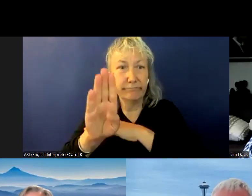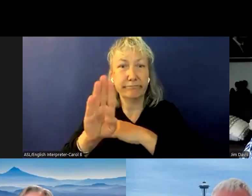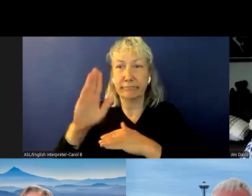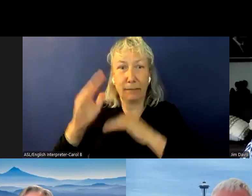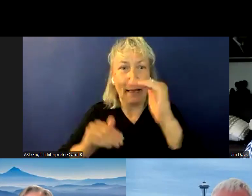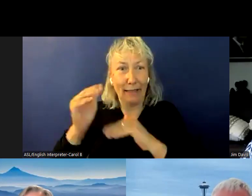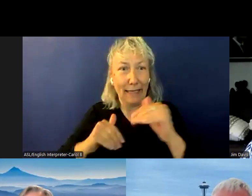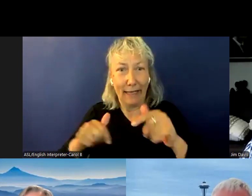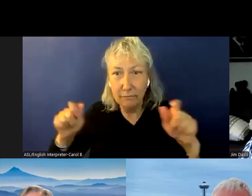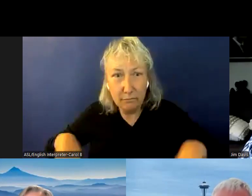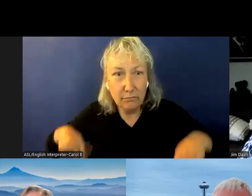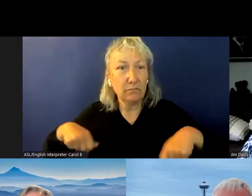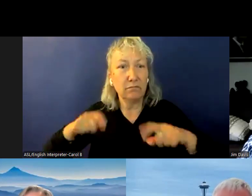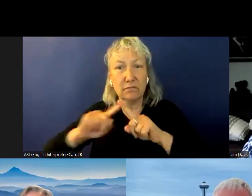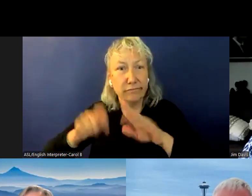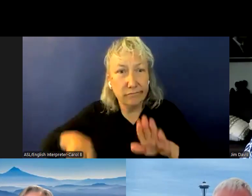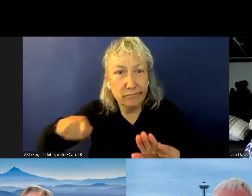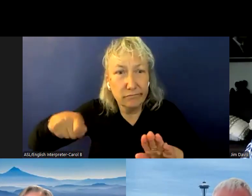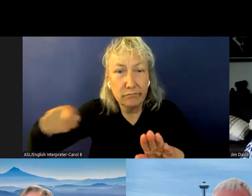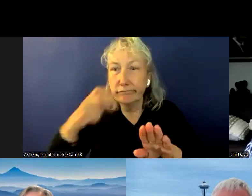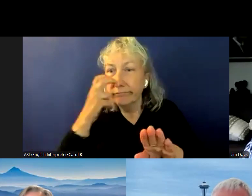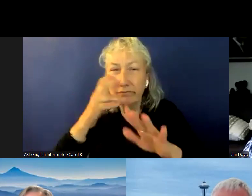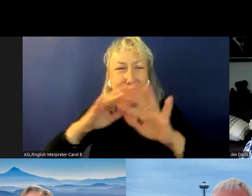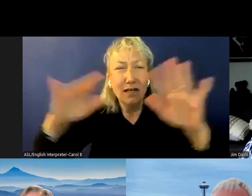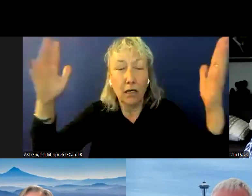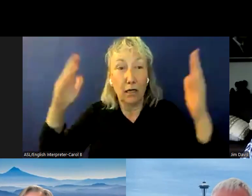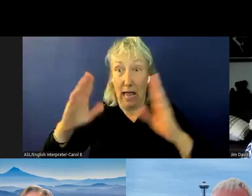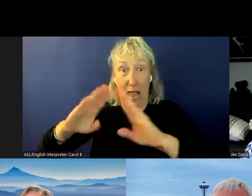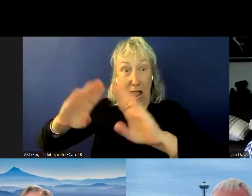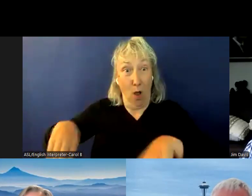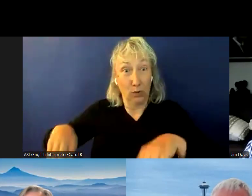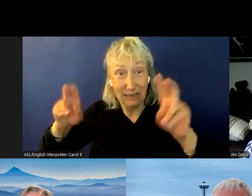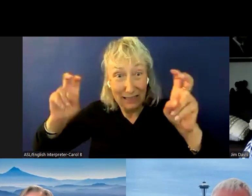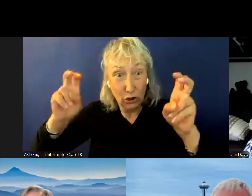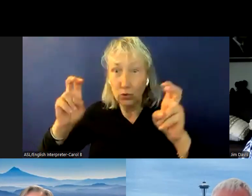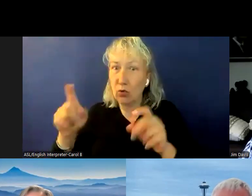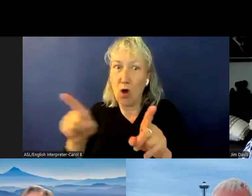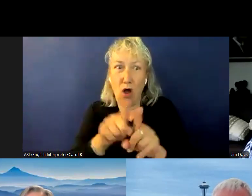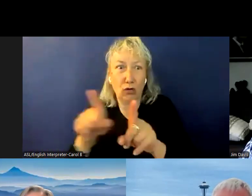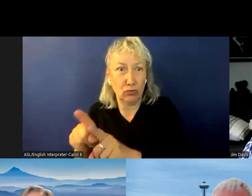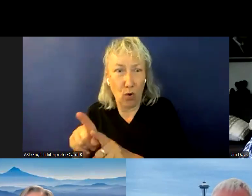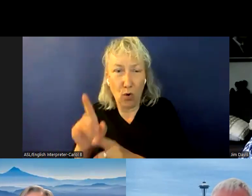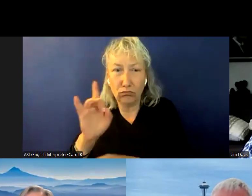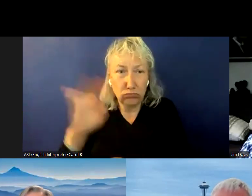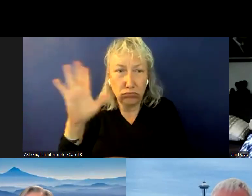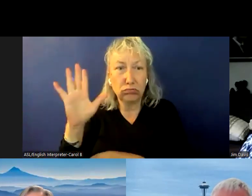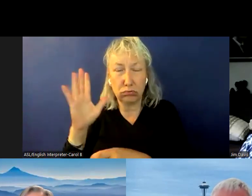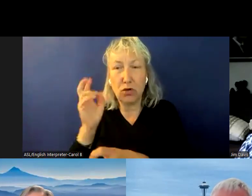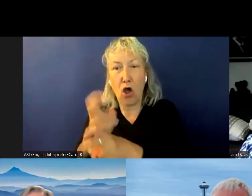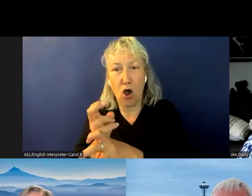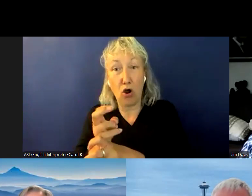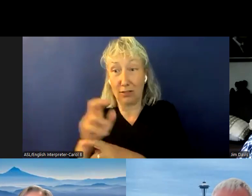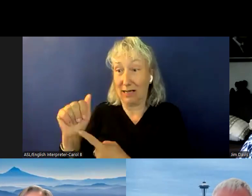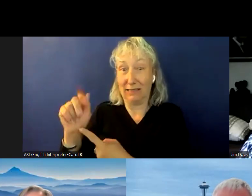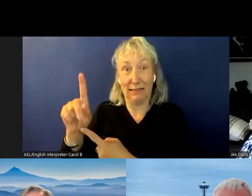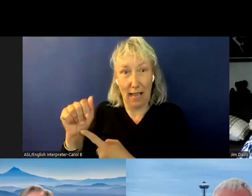arenas. Housing can be very, very difficult, and ADA addresses these. It addresses